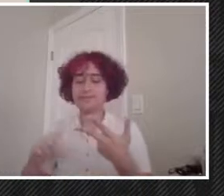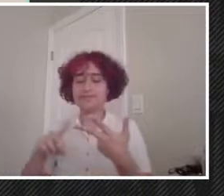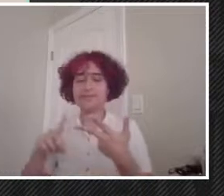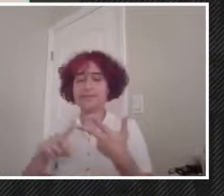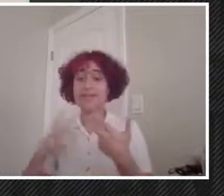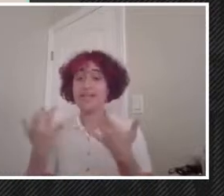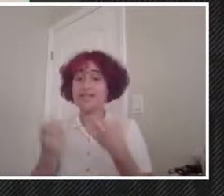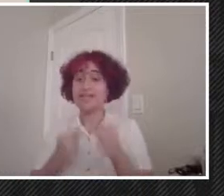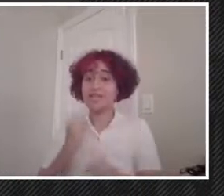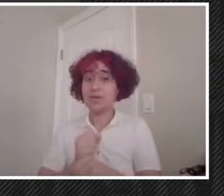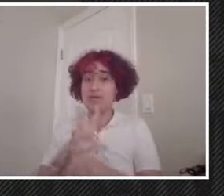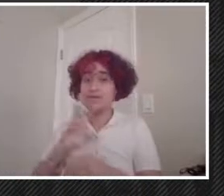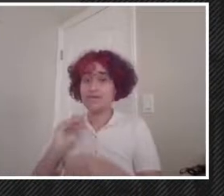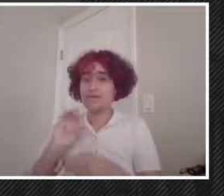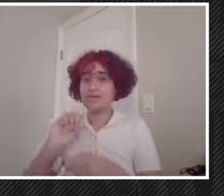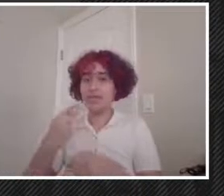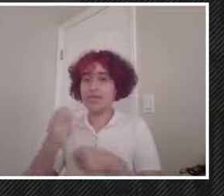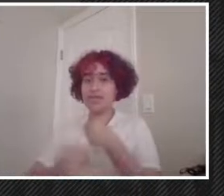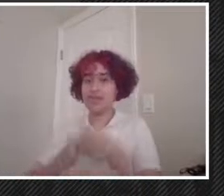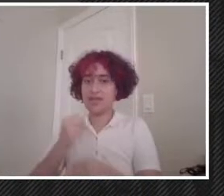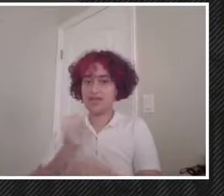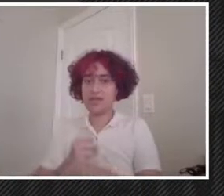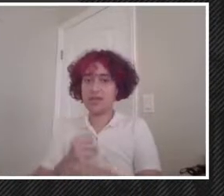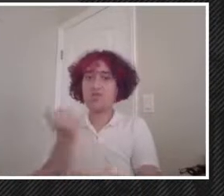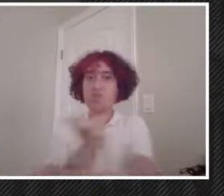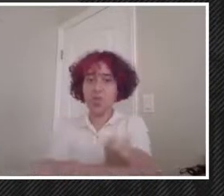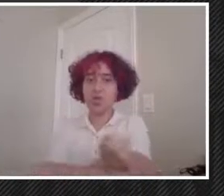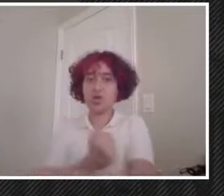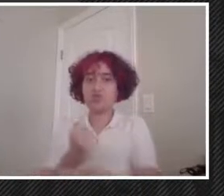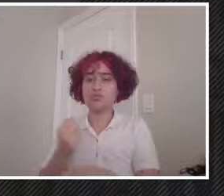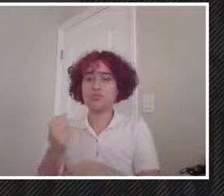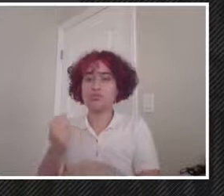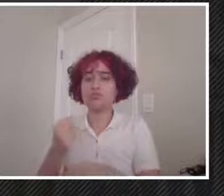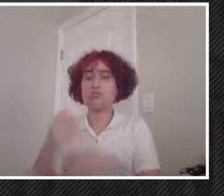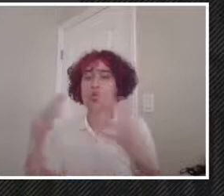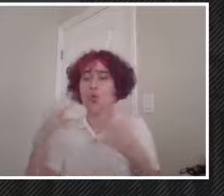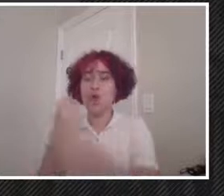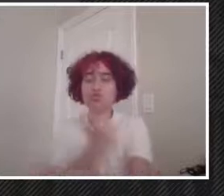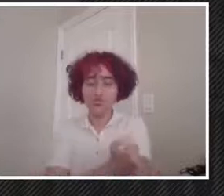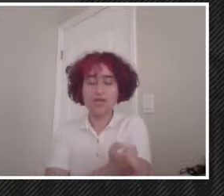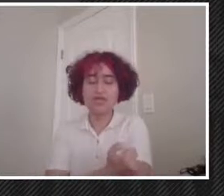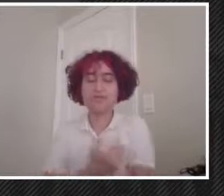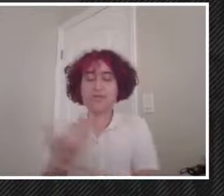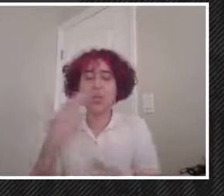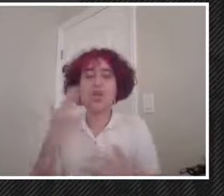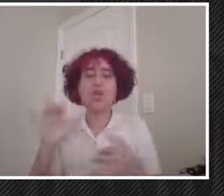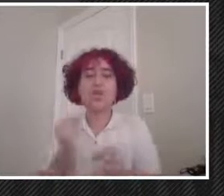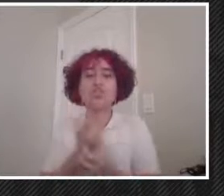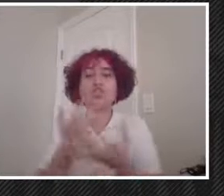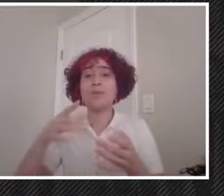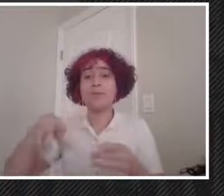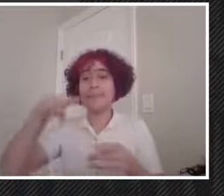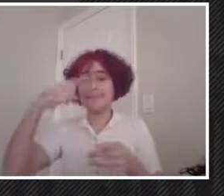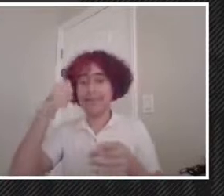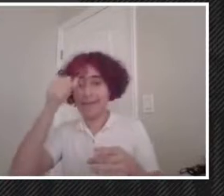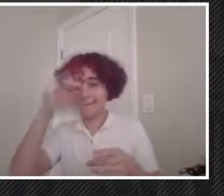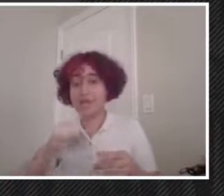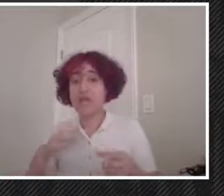drugs. We know that so many Black men and so many Black women are